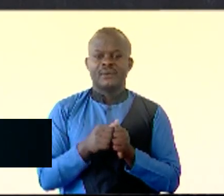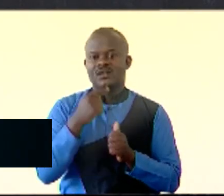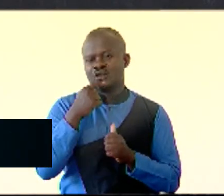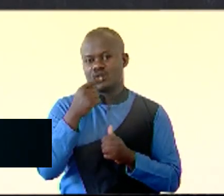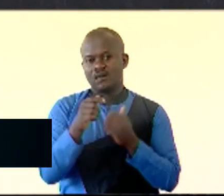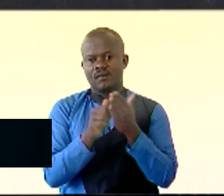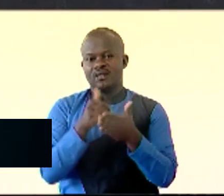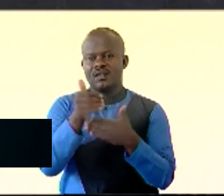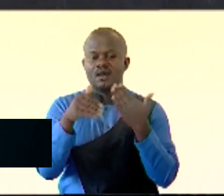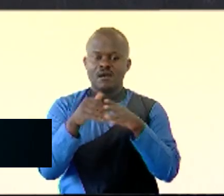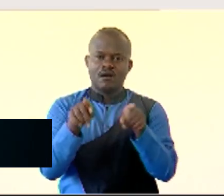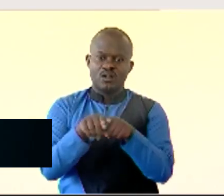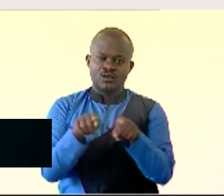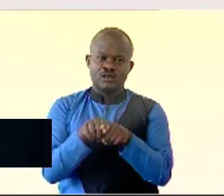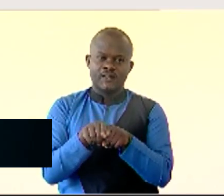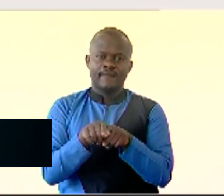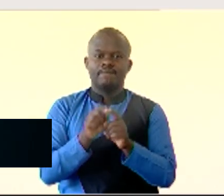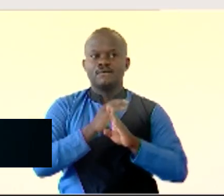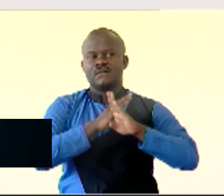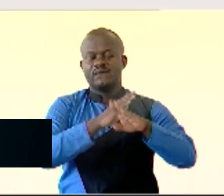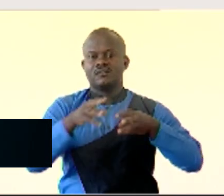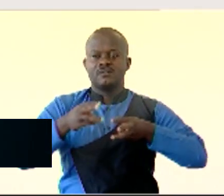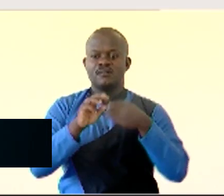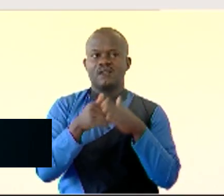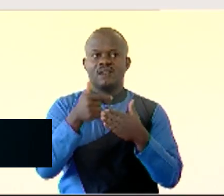So there are also a defense mechanism that